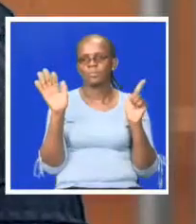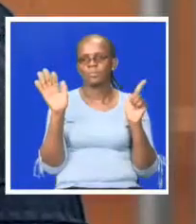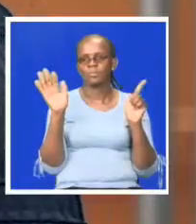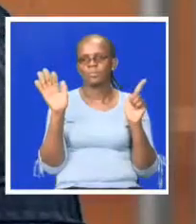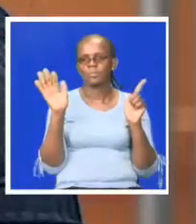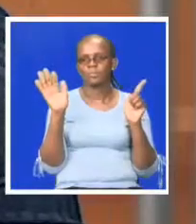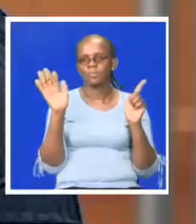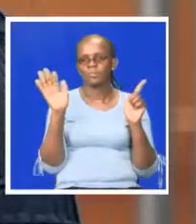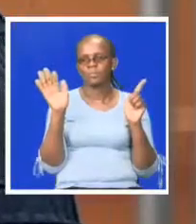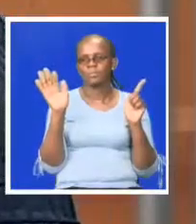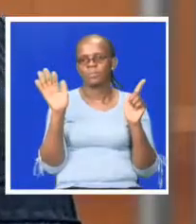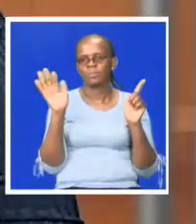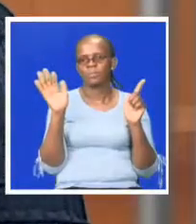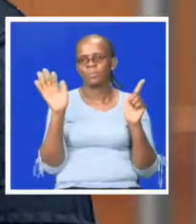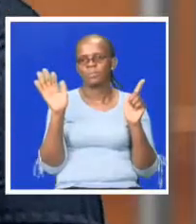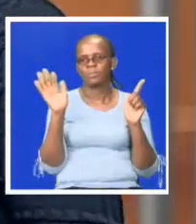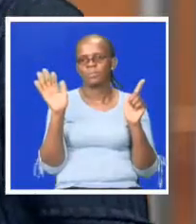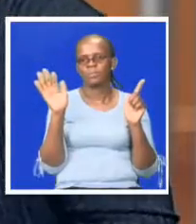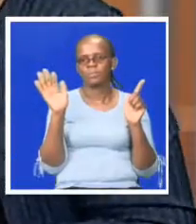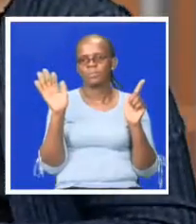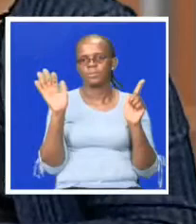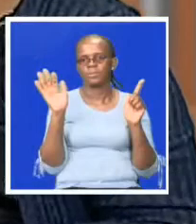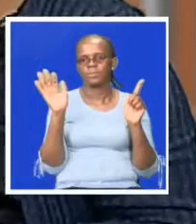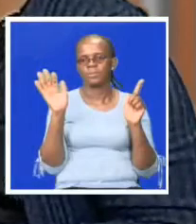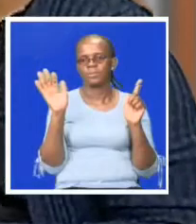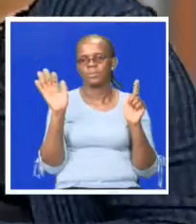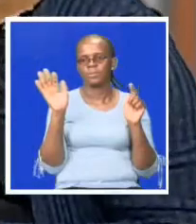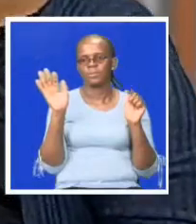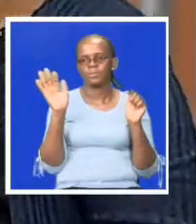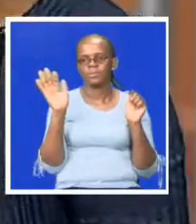7. Oh, okay, the egg is still not full.